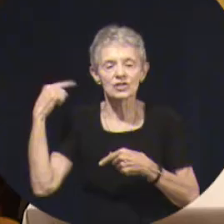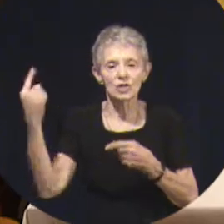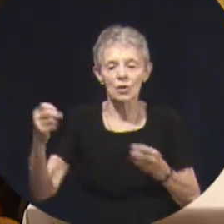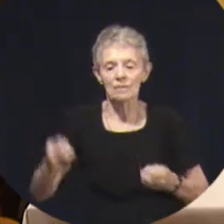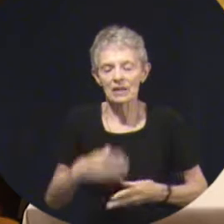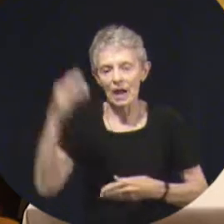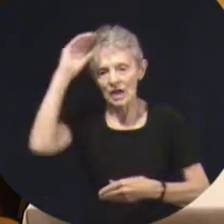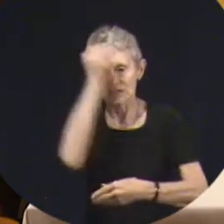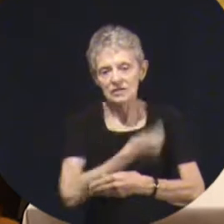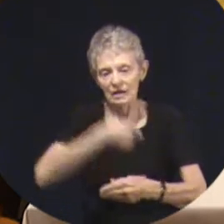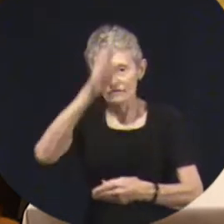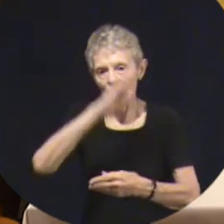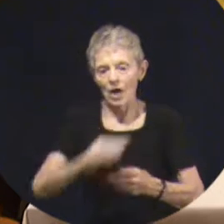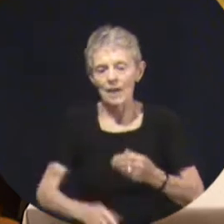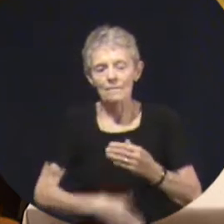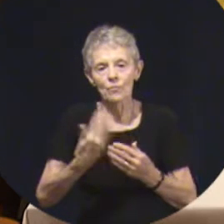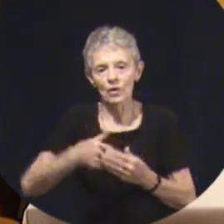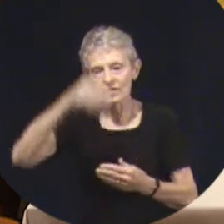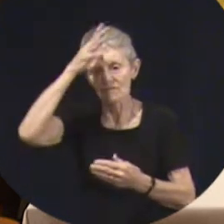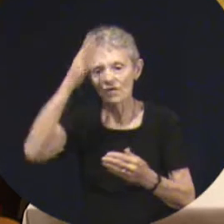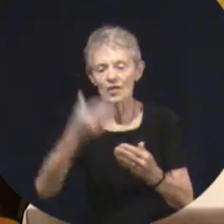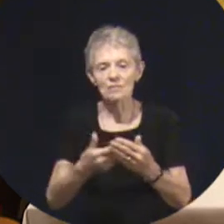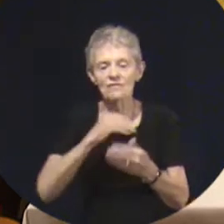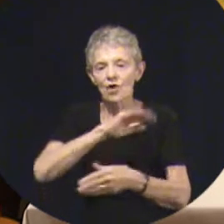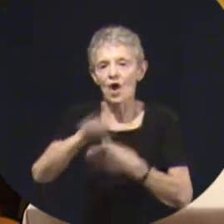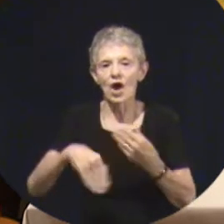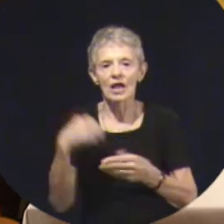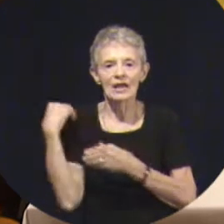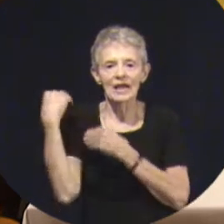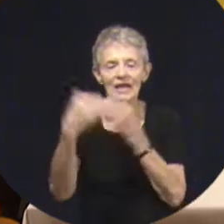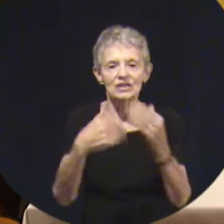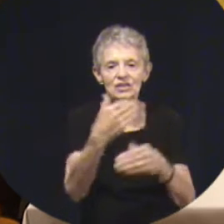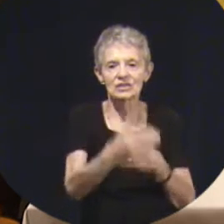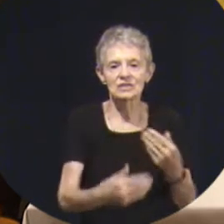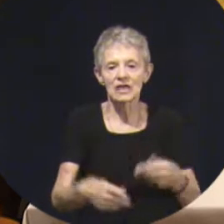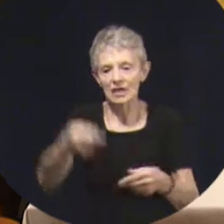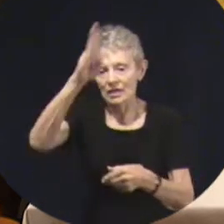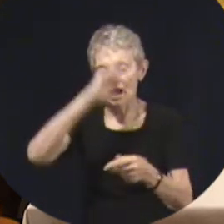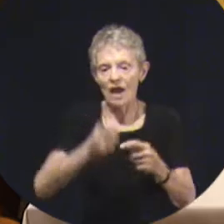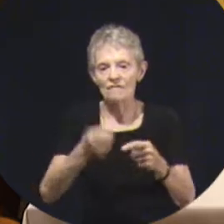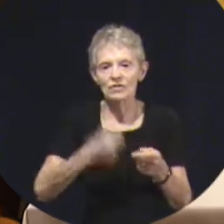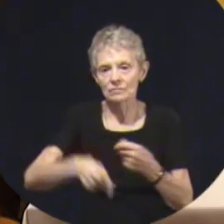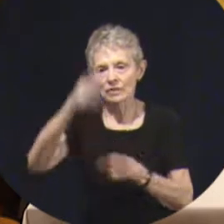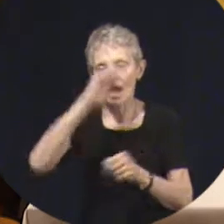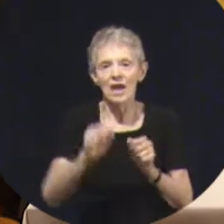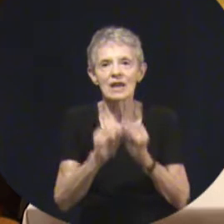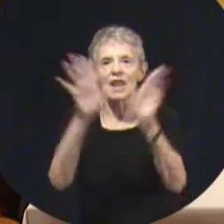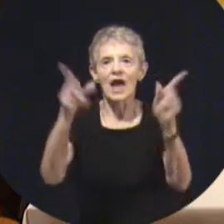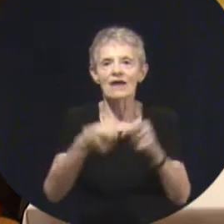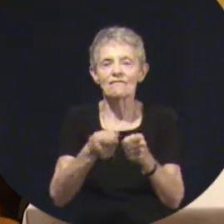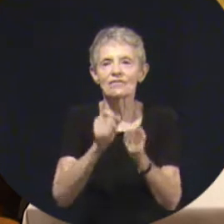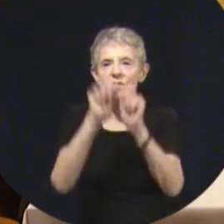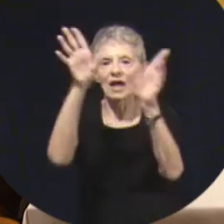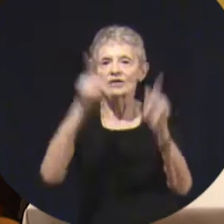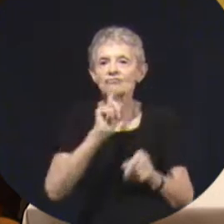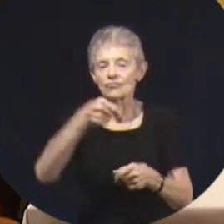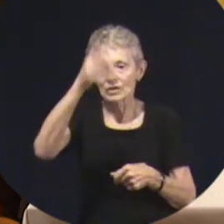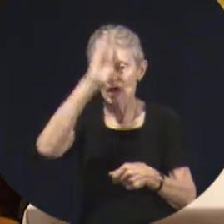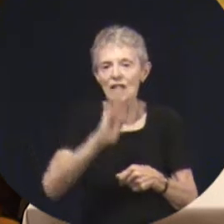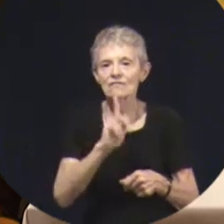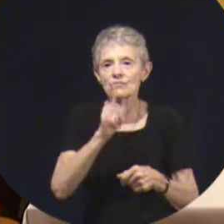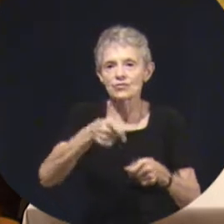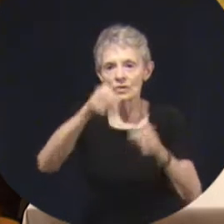God, born of the Father before all ages, God from God, light from light, true God from true God,